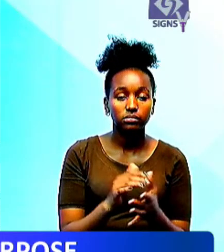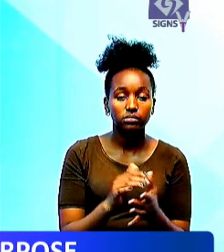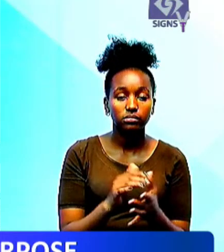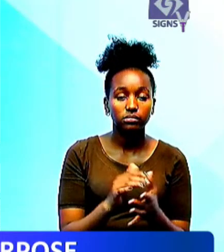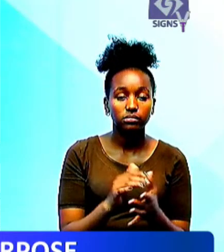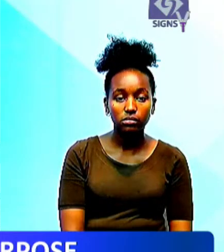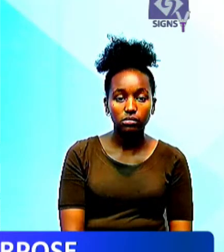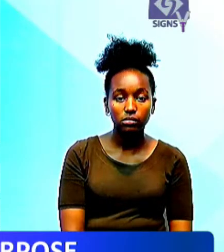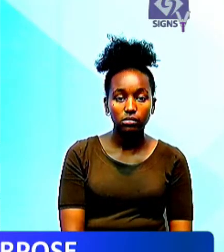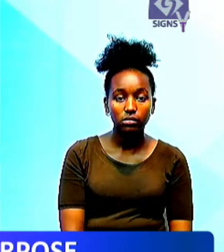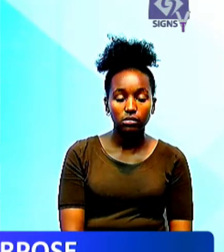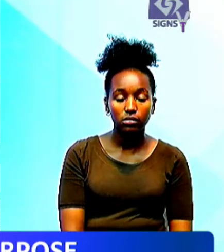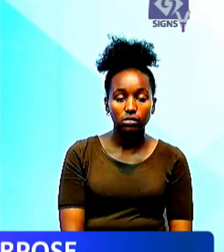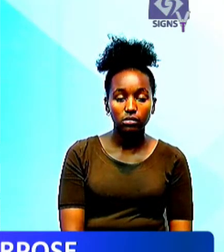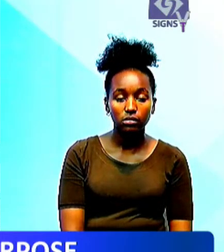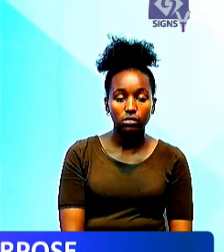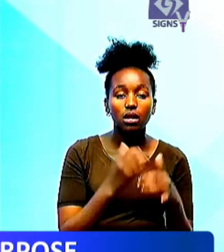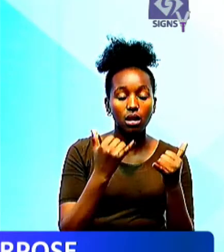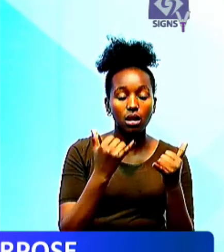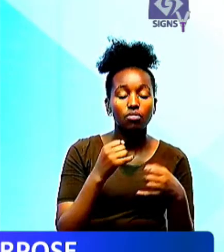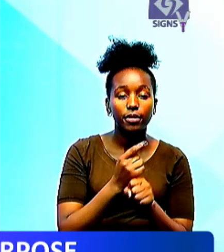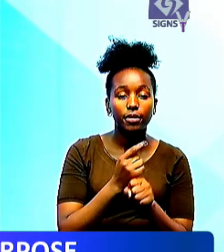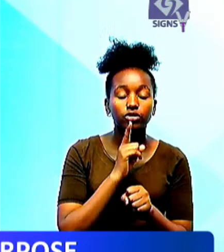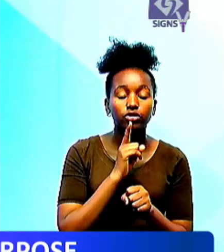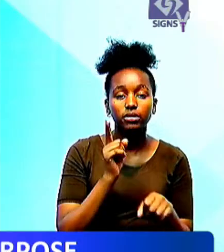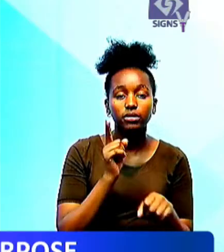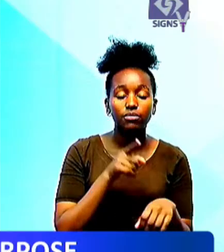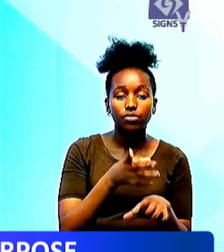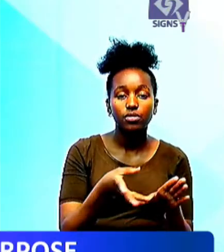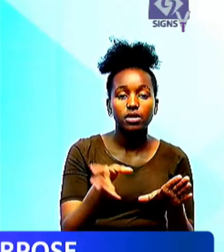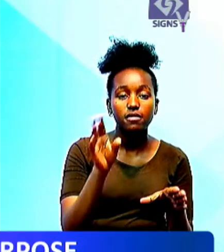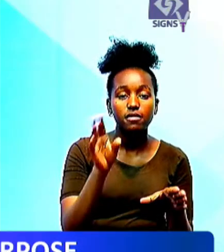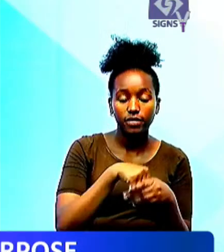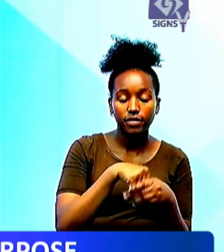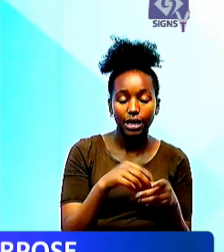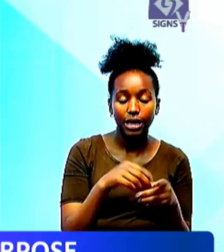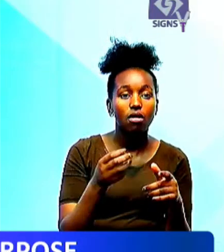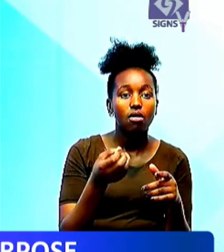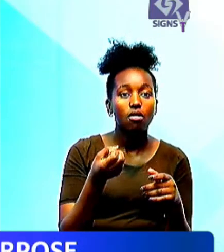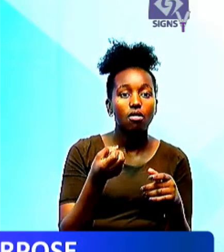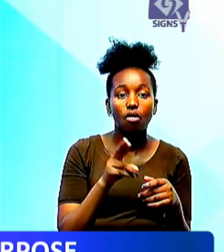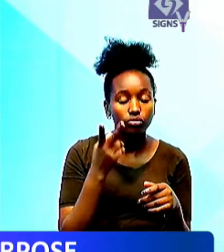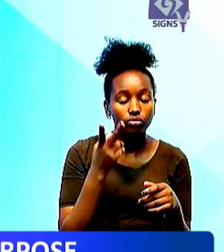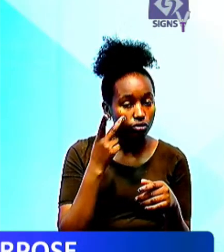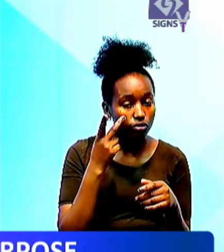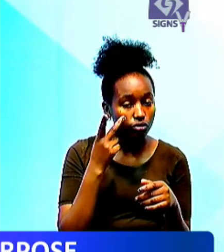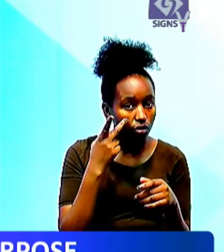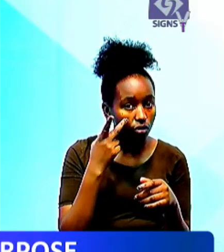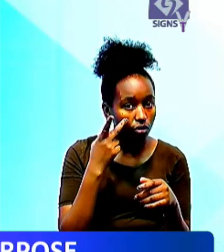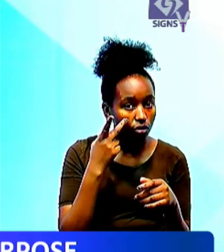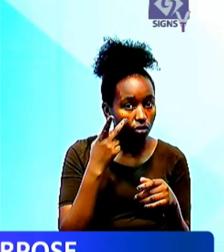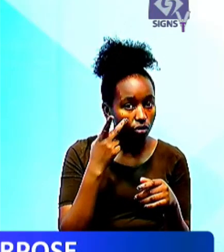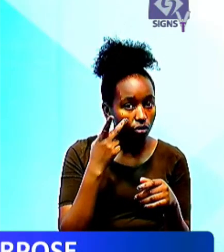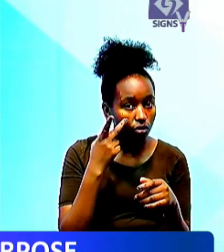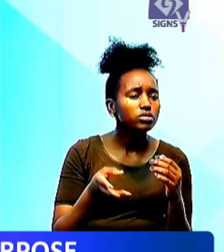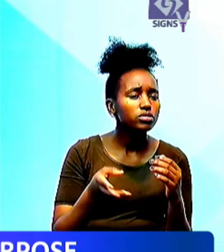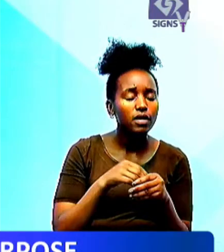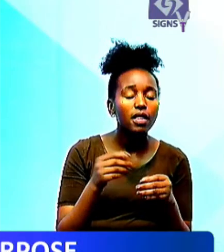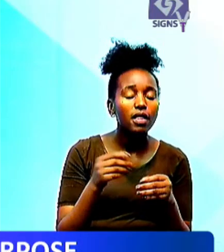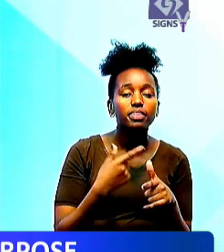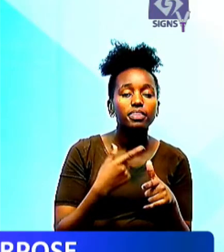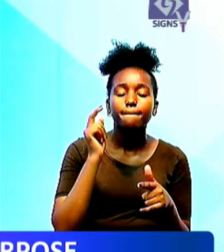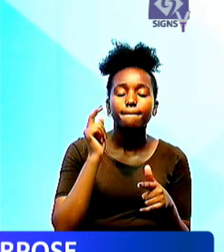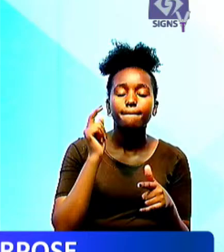ensure that whatever NABO we are investing, even is a security that we have seen in place, we have to do due diligence. What is this